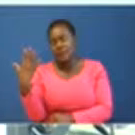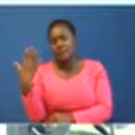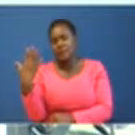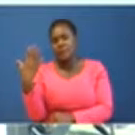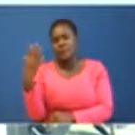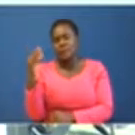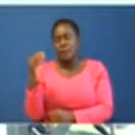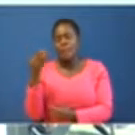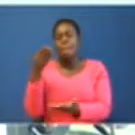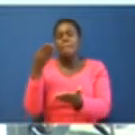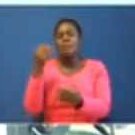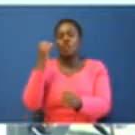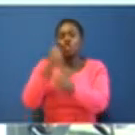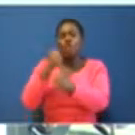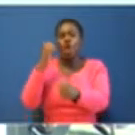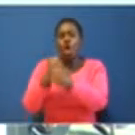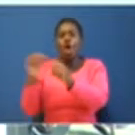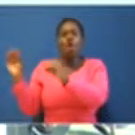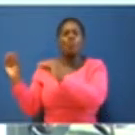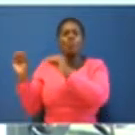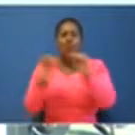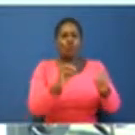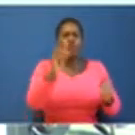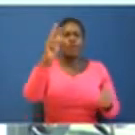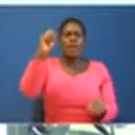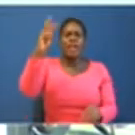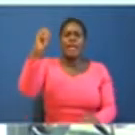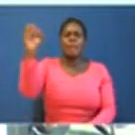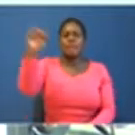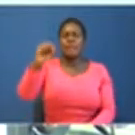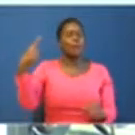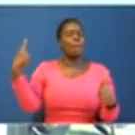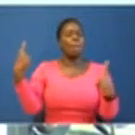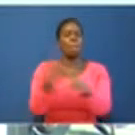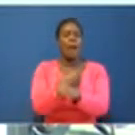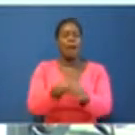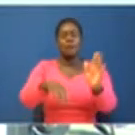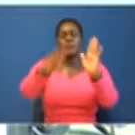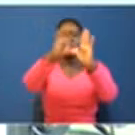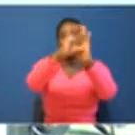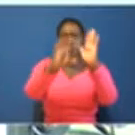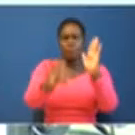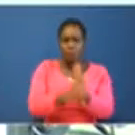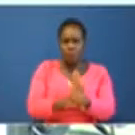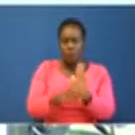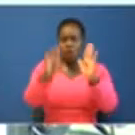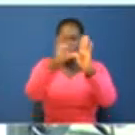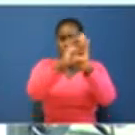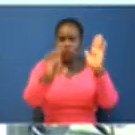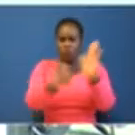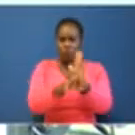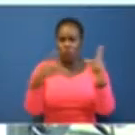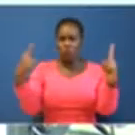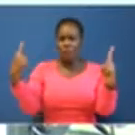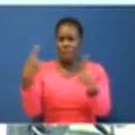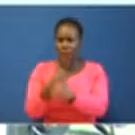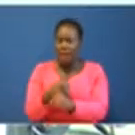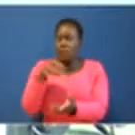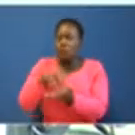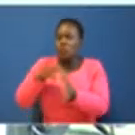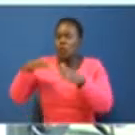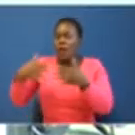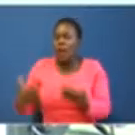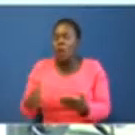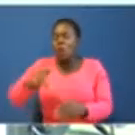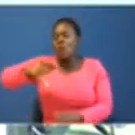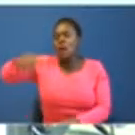the transfer of functions to an enemy is actually contemplated in the constitution the constitution contemplates that there may be a situation